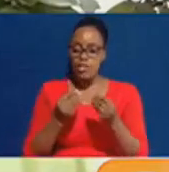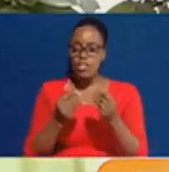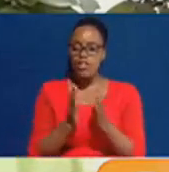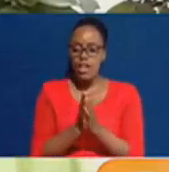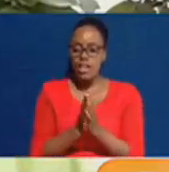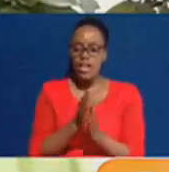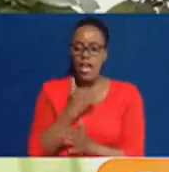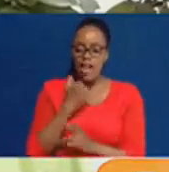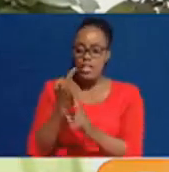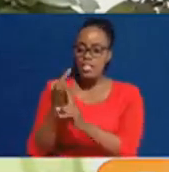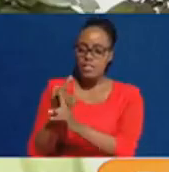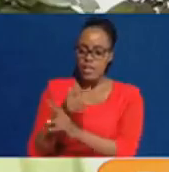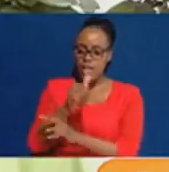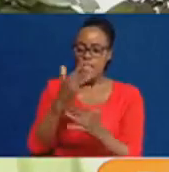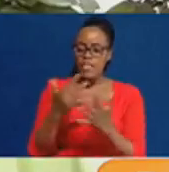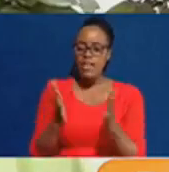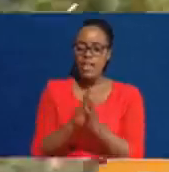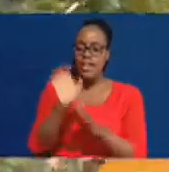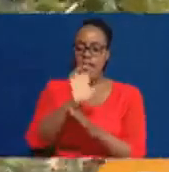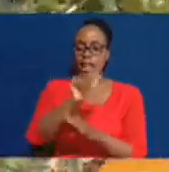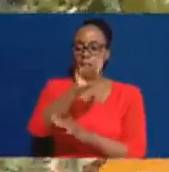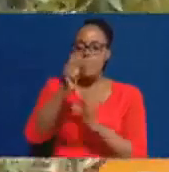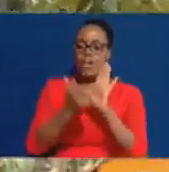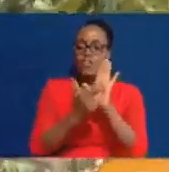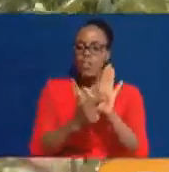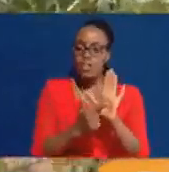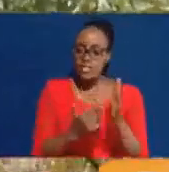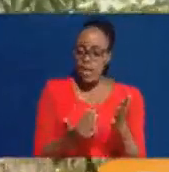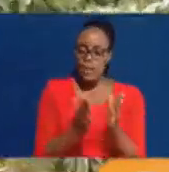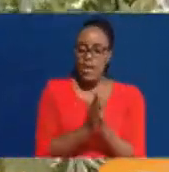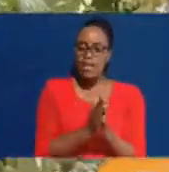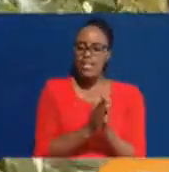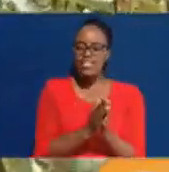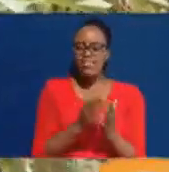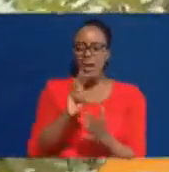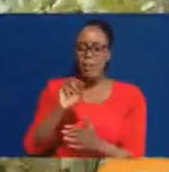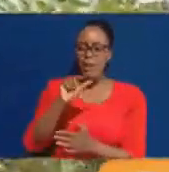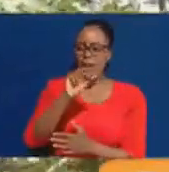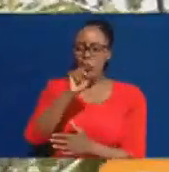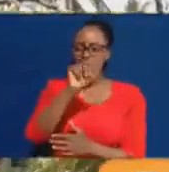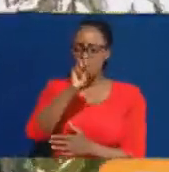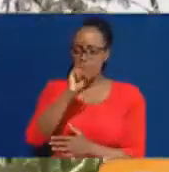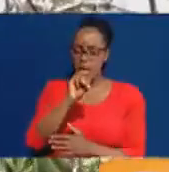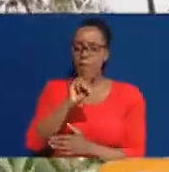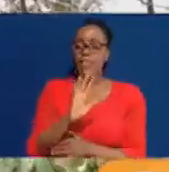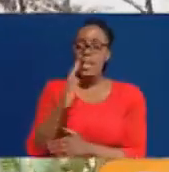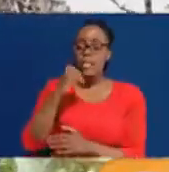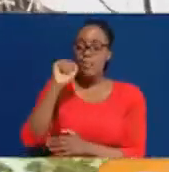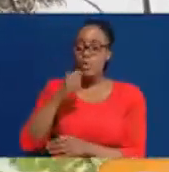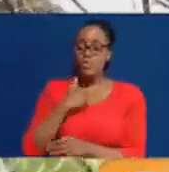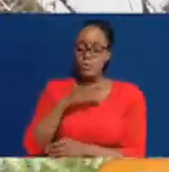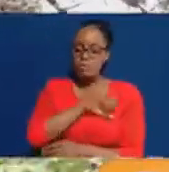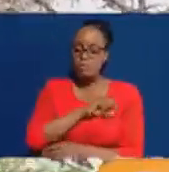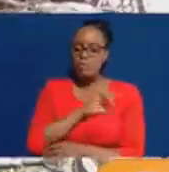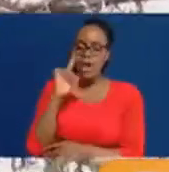vitamins na elements zingine kama manganese, magnesium. The trees can also withstand harsh climatic